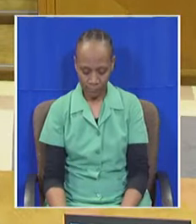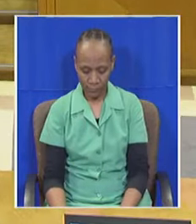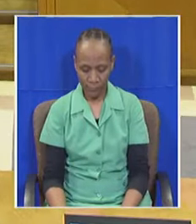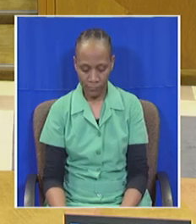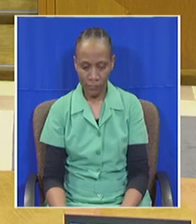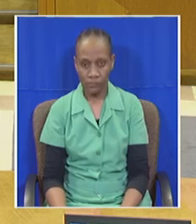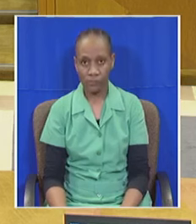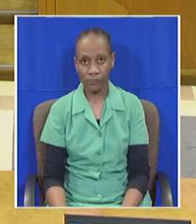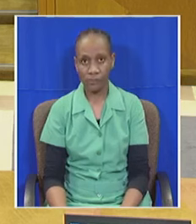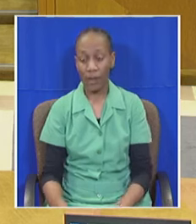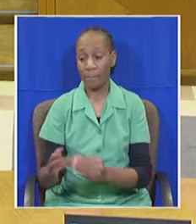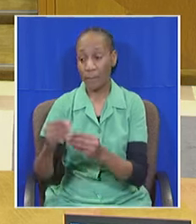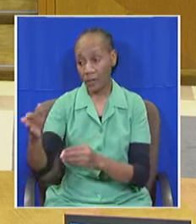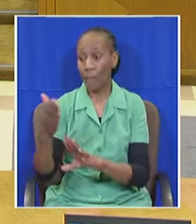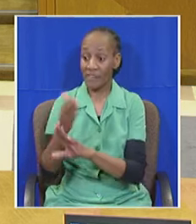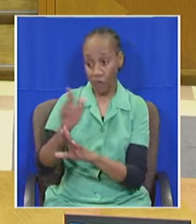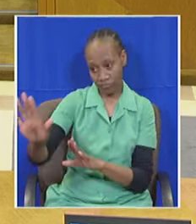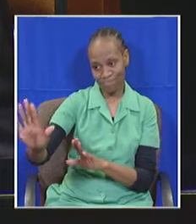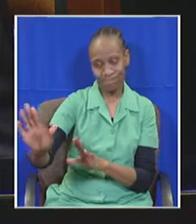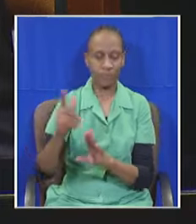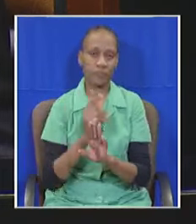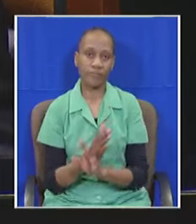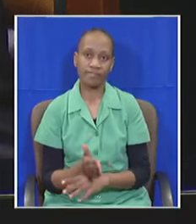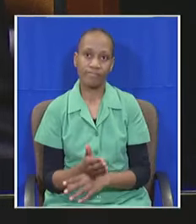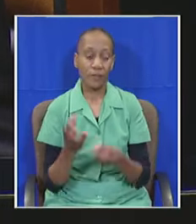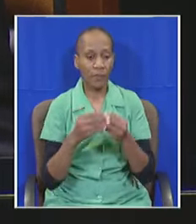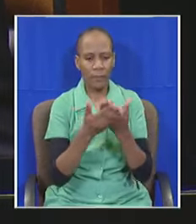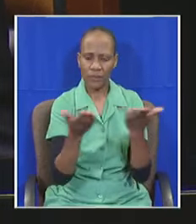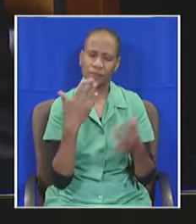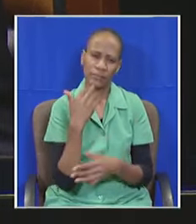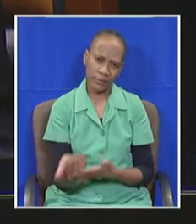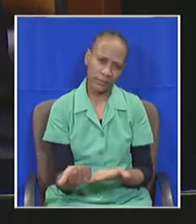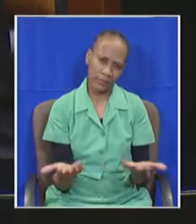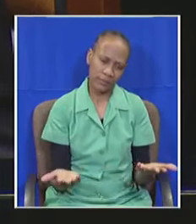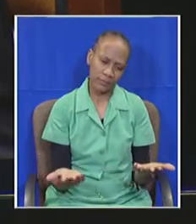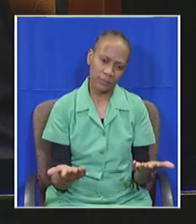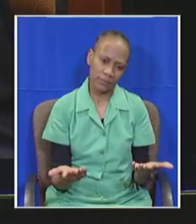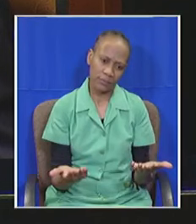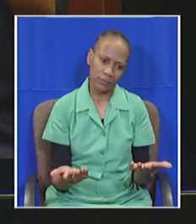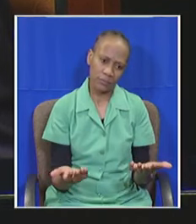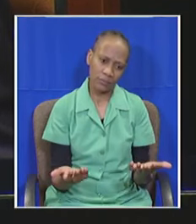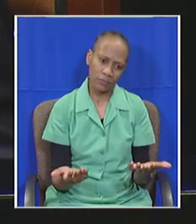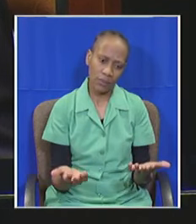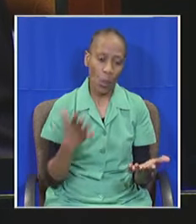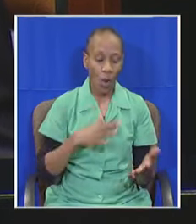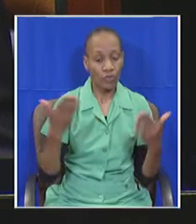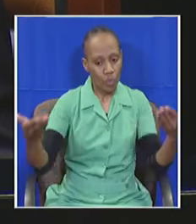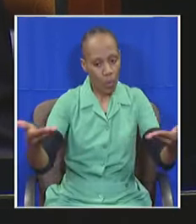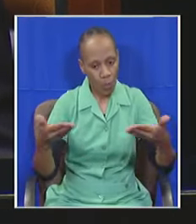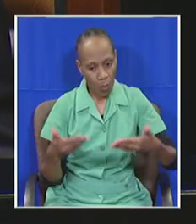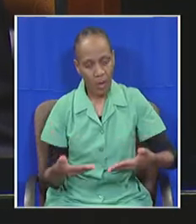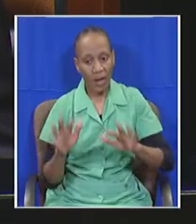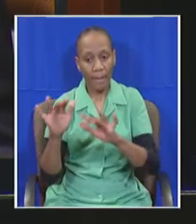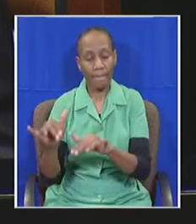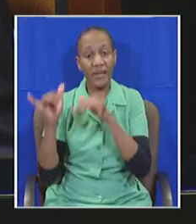Before you, Honourable Member, Honourable Members, please join me also to welcome a